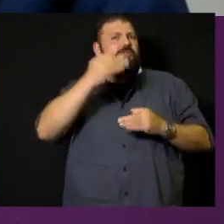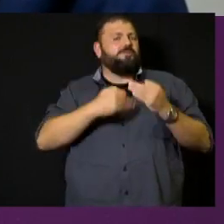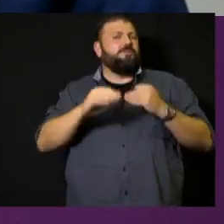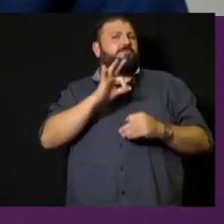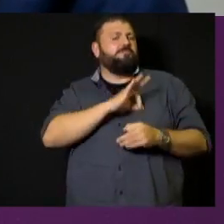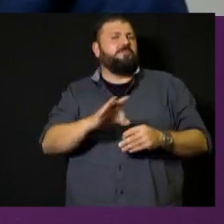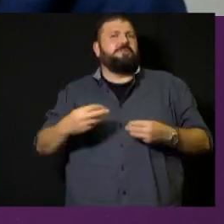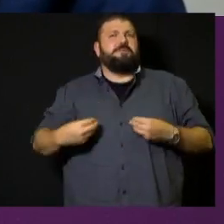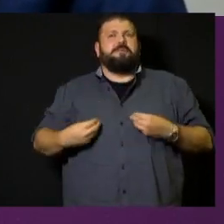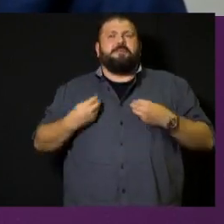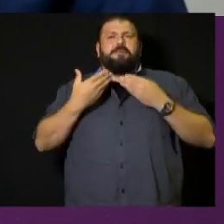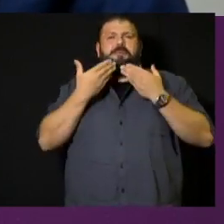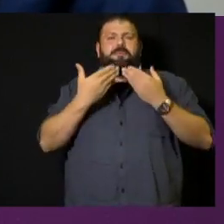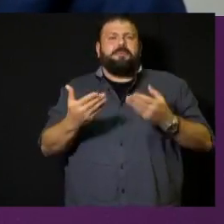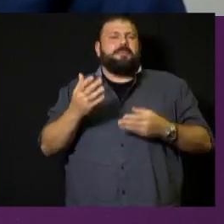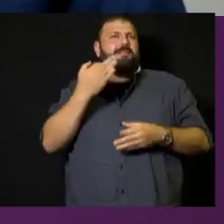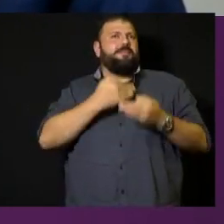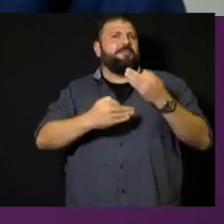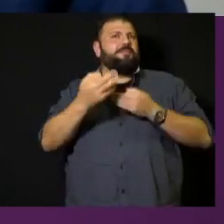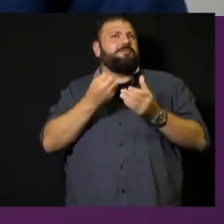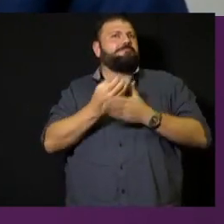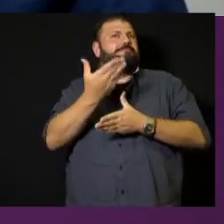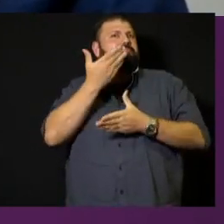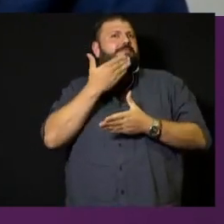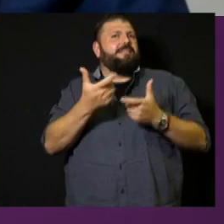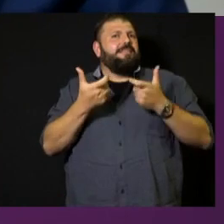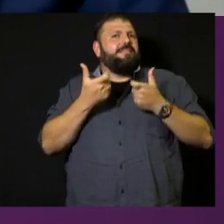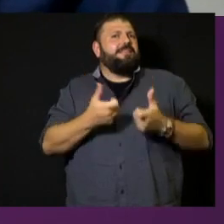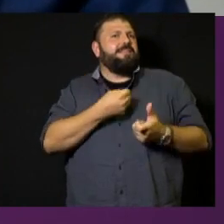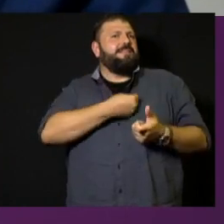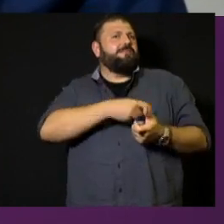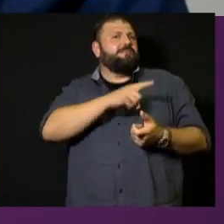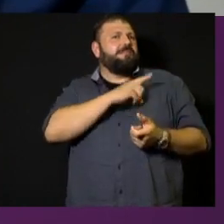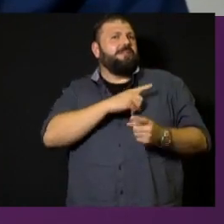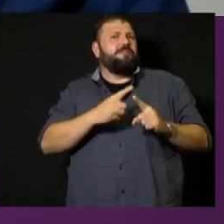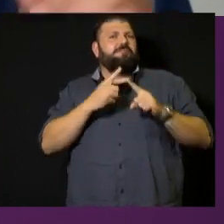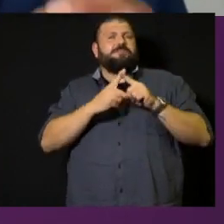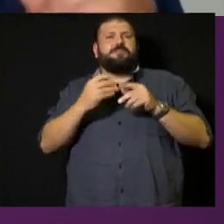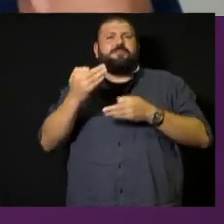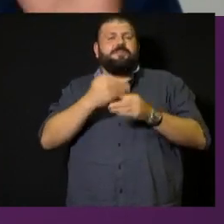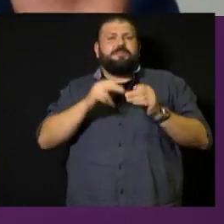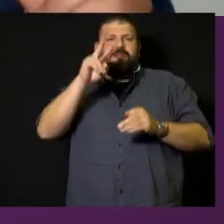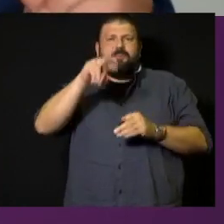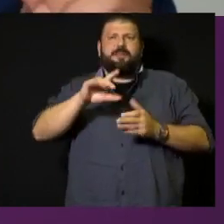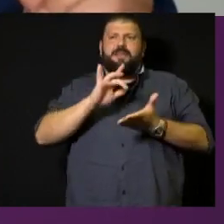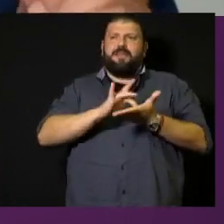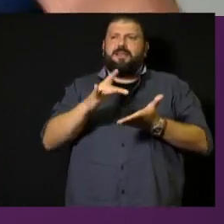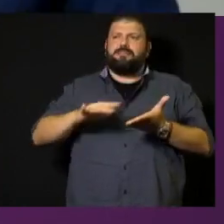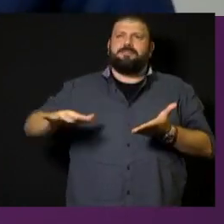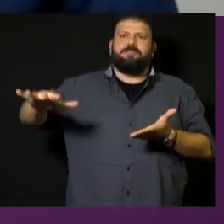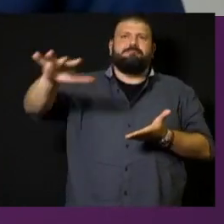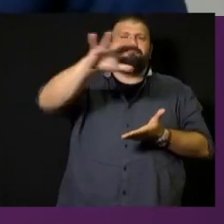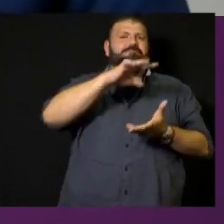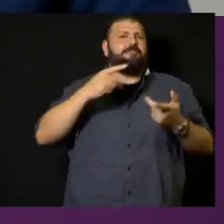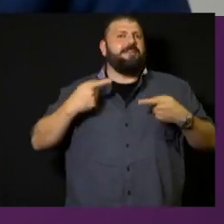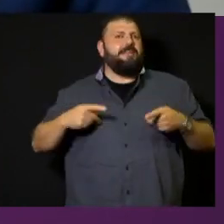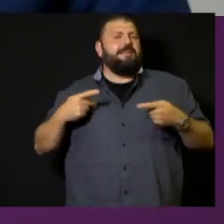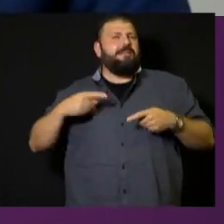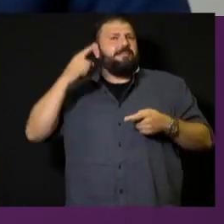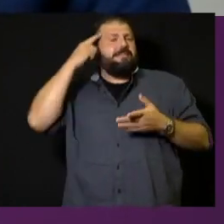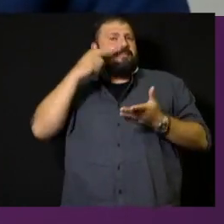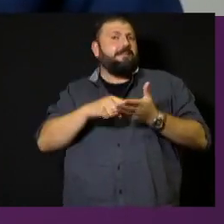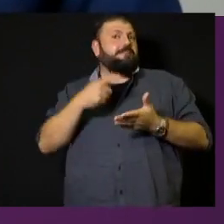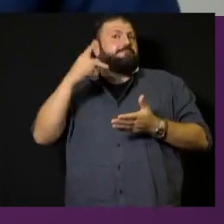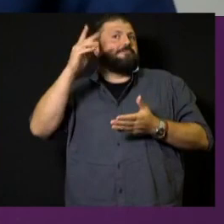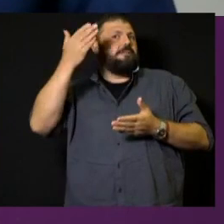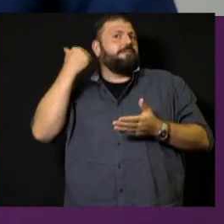able to live a life of experience I never thought I would experience, thanks to the people who believe, even though we